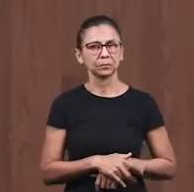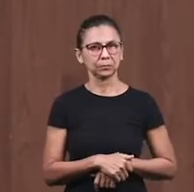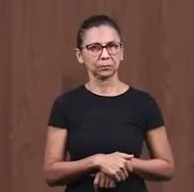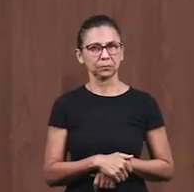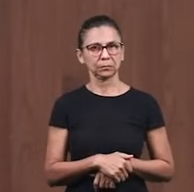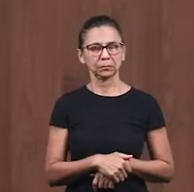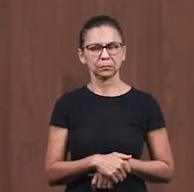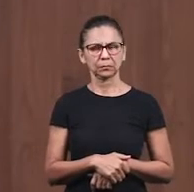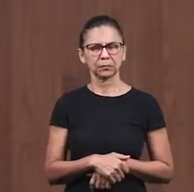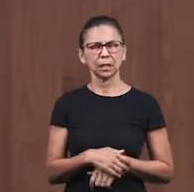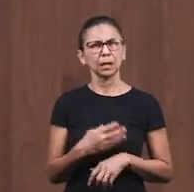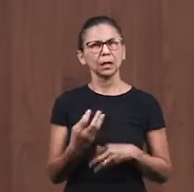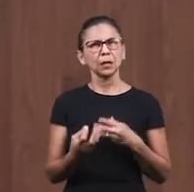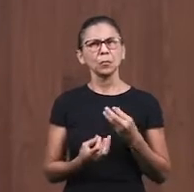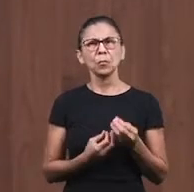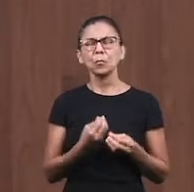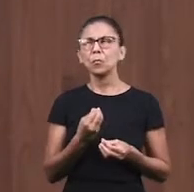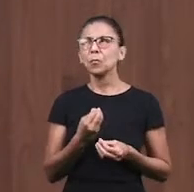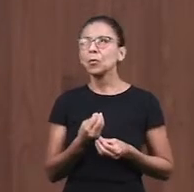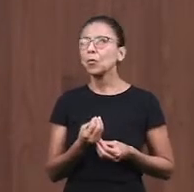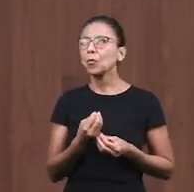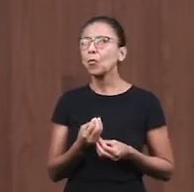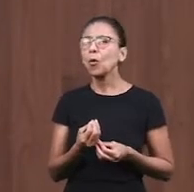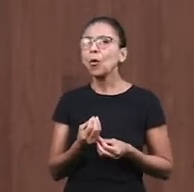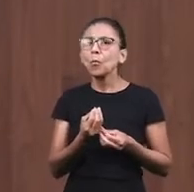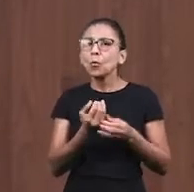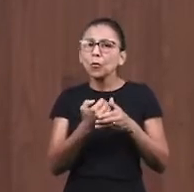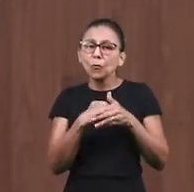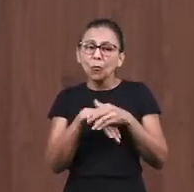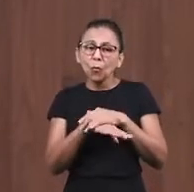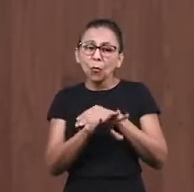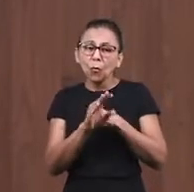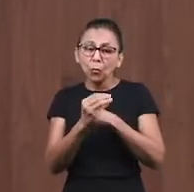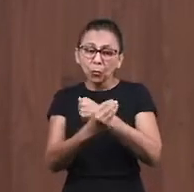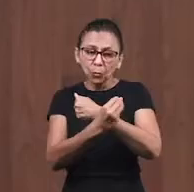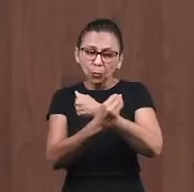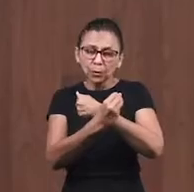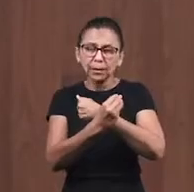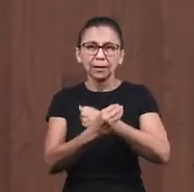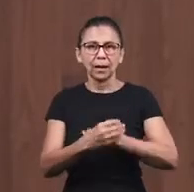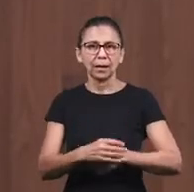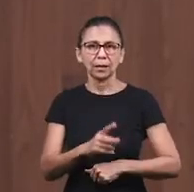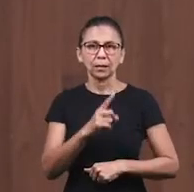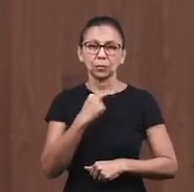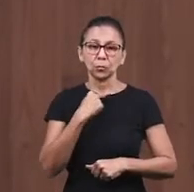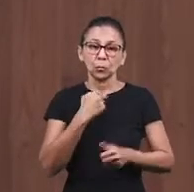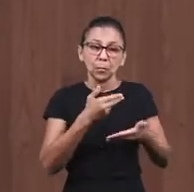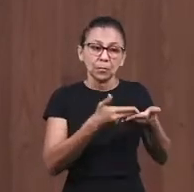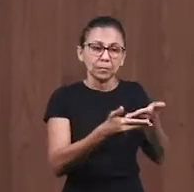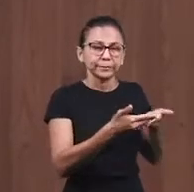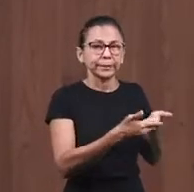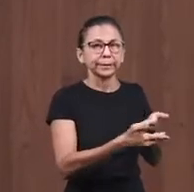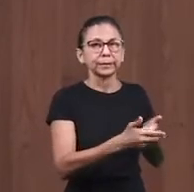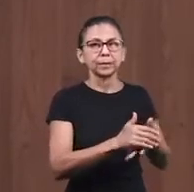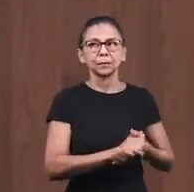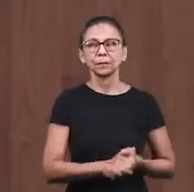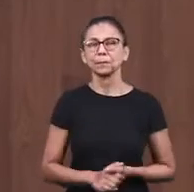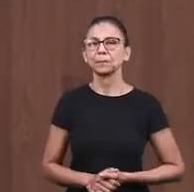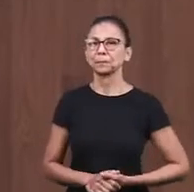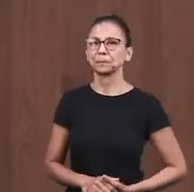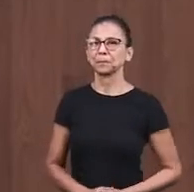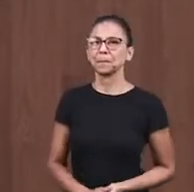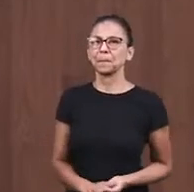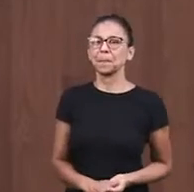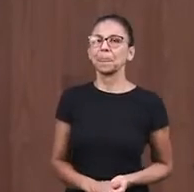But what are we going to do so that we don't lose this treasure that's in our hearts? How? Do you know how?